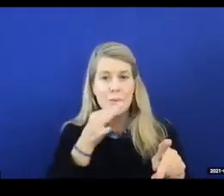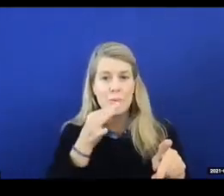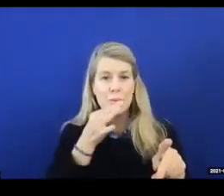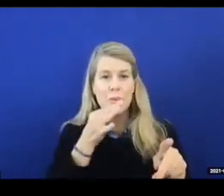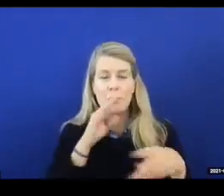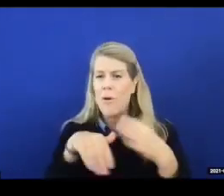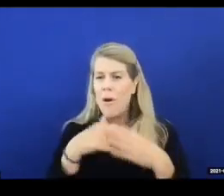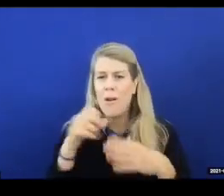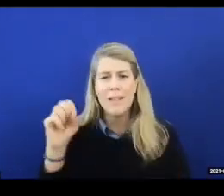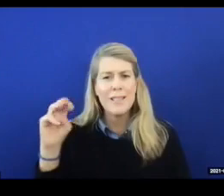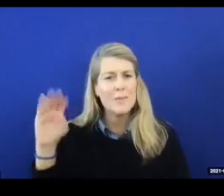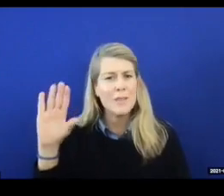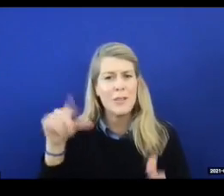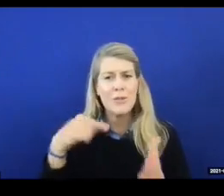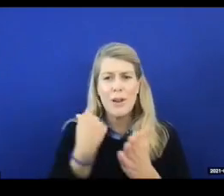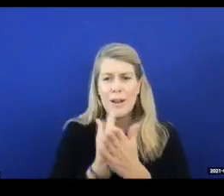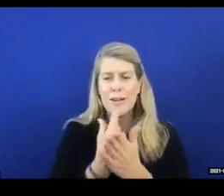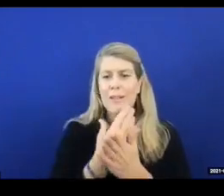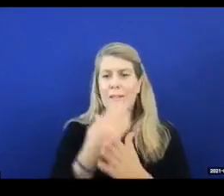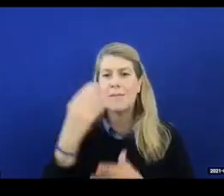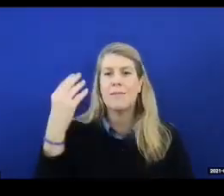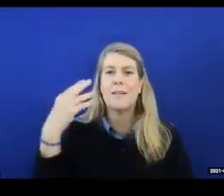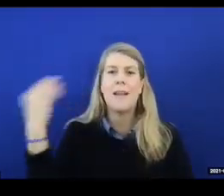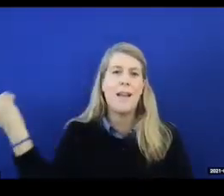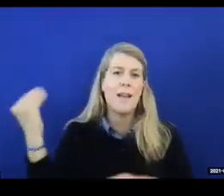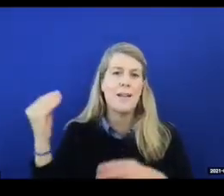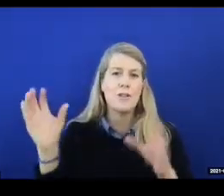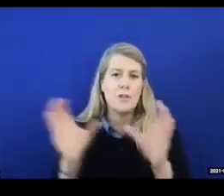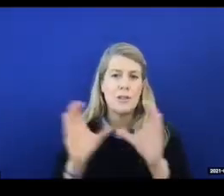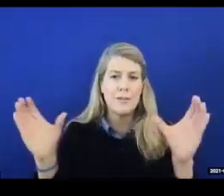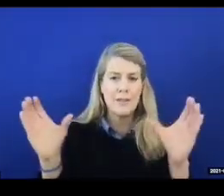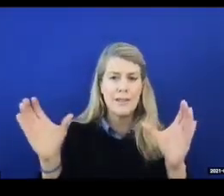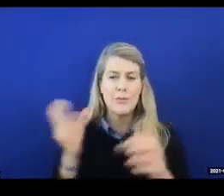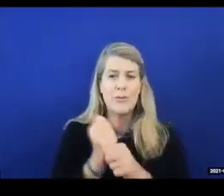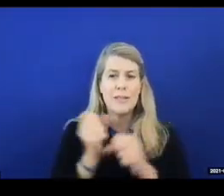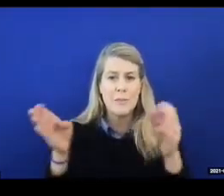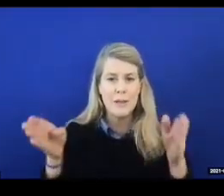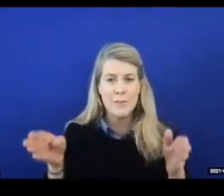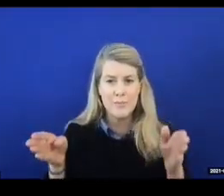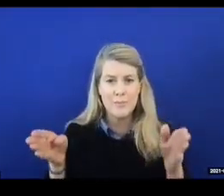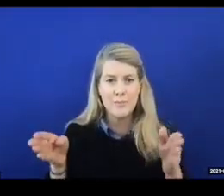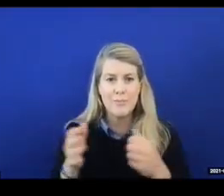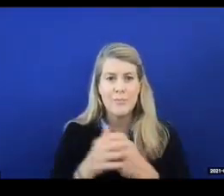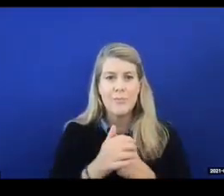all SMC graduates and certificate recipients. The